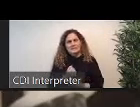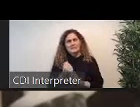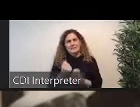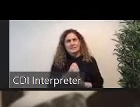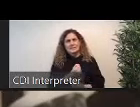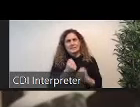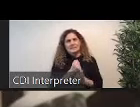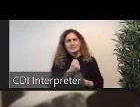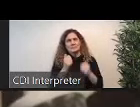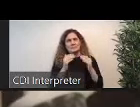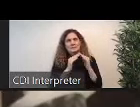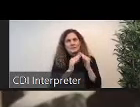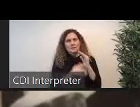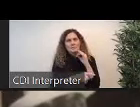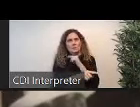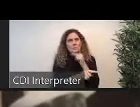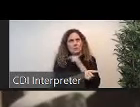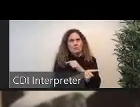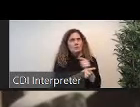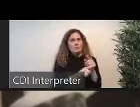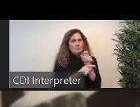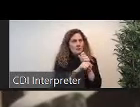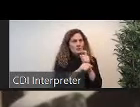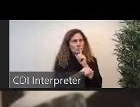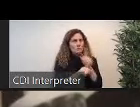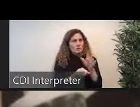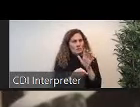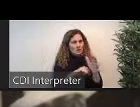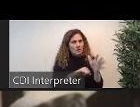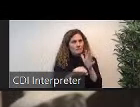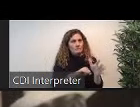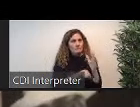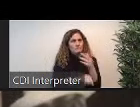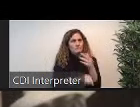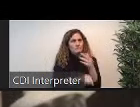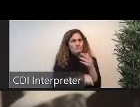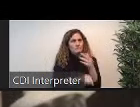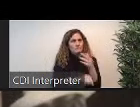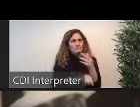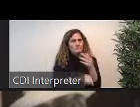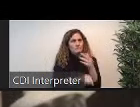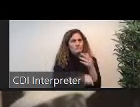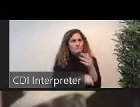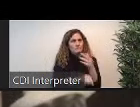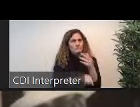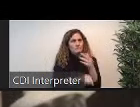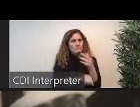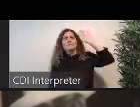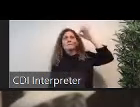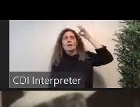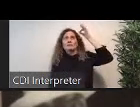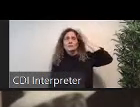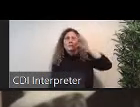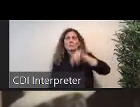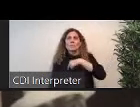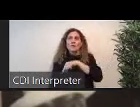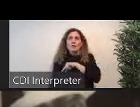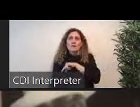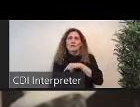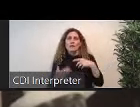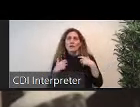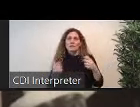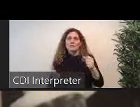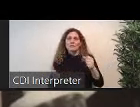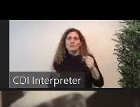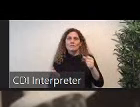a vaccine allocation to federally qualified health centers, particularly to make sure that underserved communities have access. But this also relates